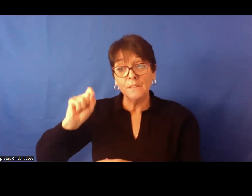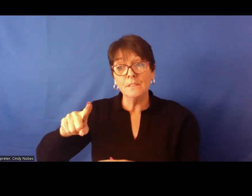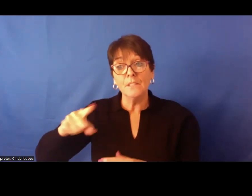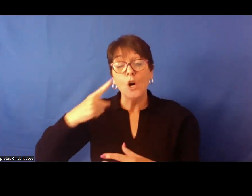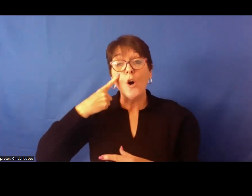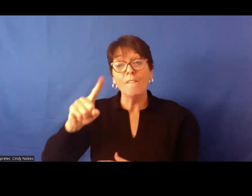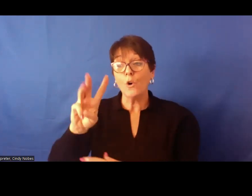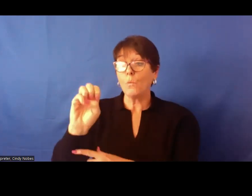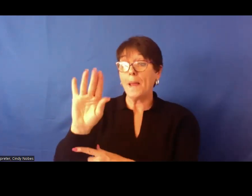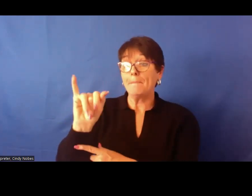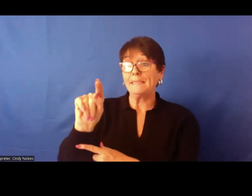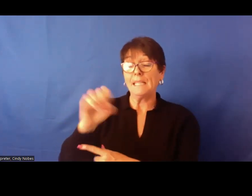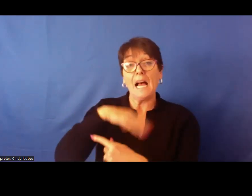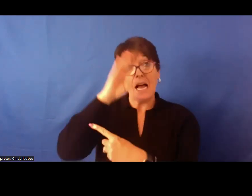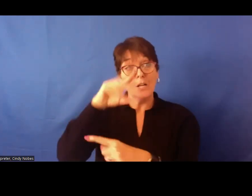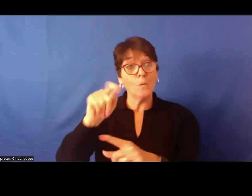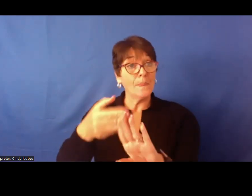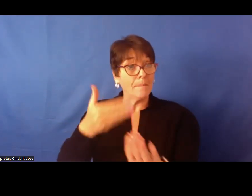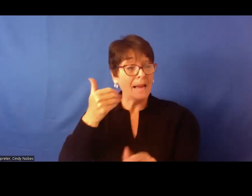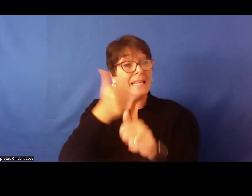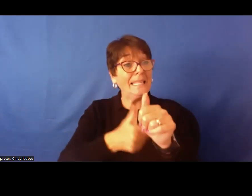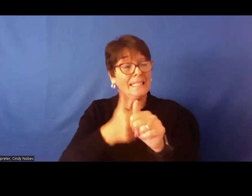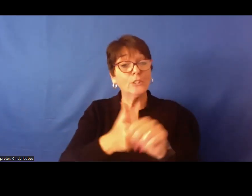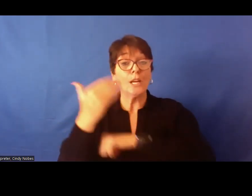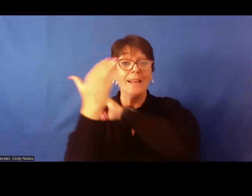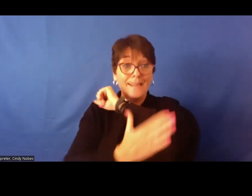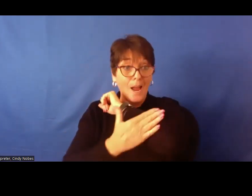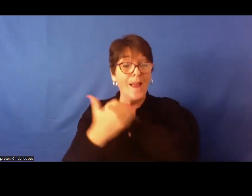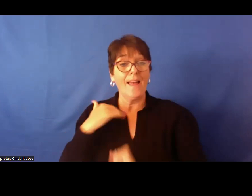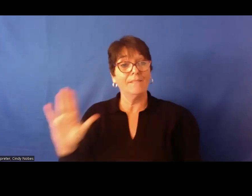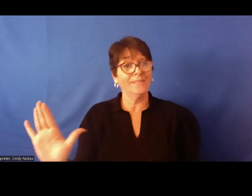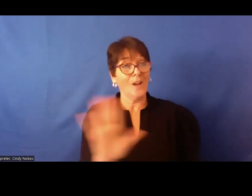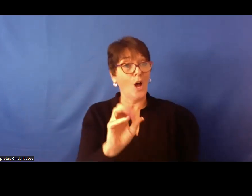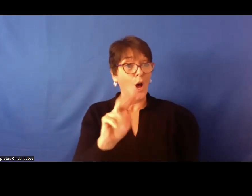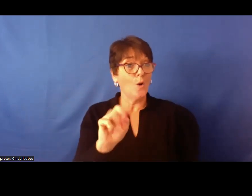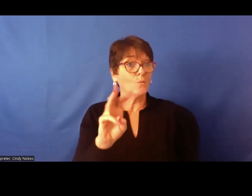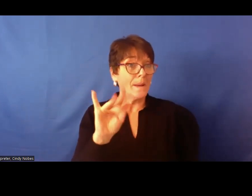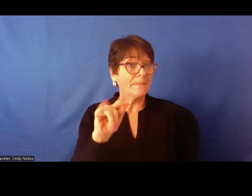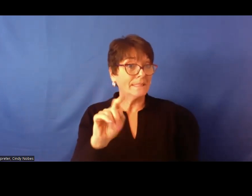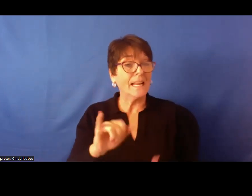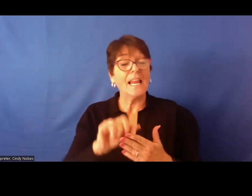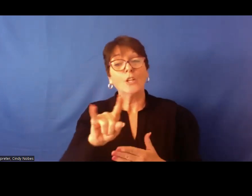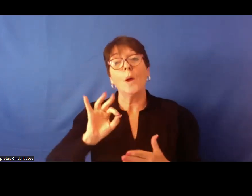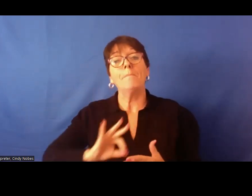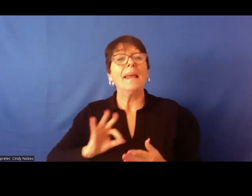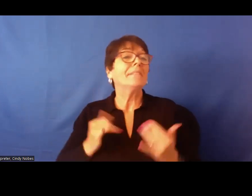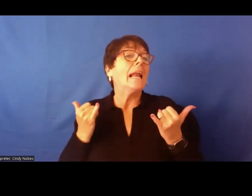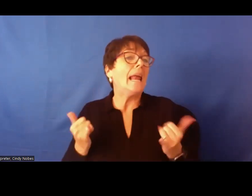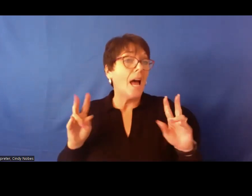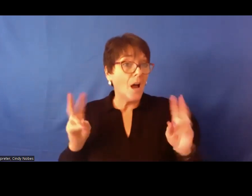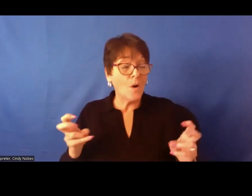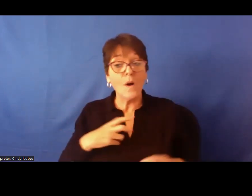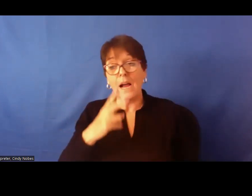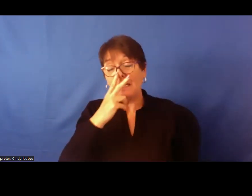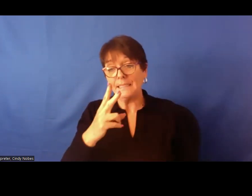the websites, I know that in the past, each county has their own website, like for example, Your Benefits Now. And I saw an